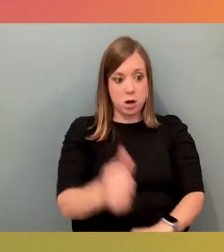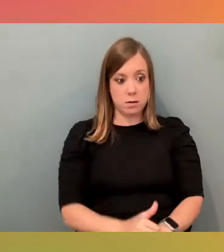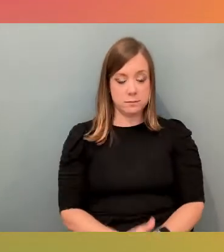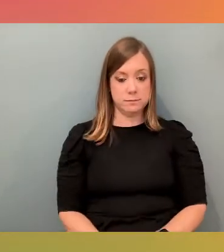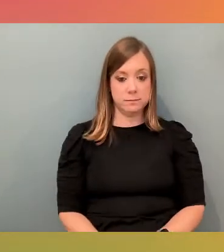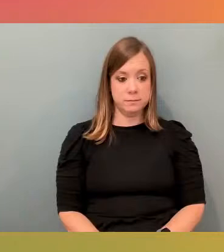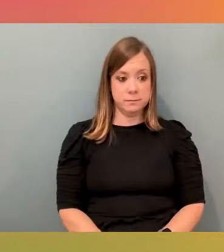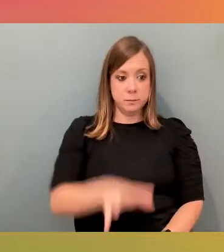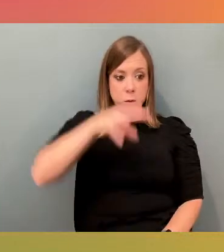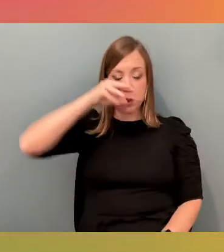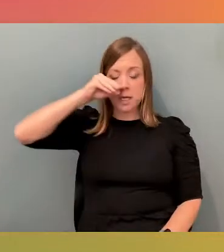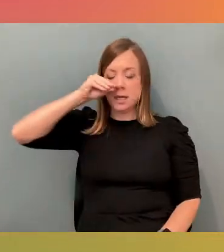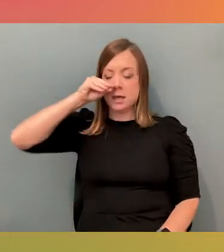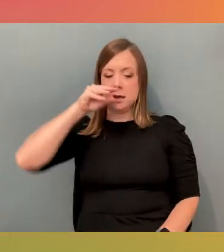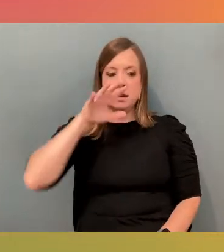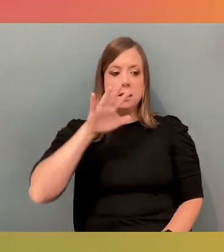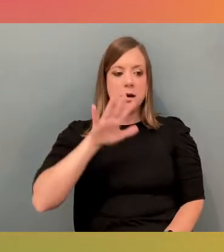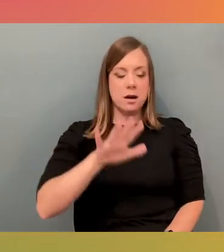here.